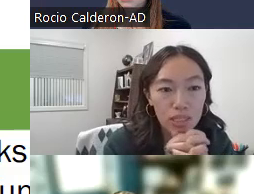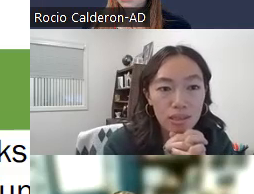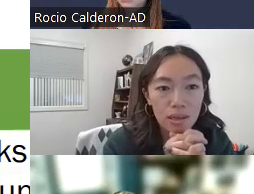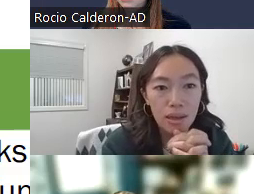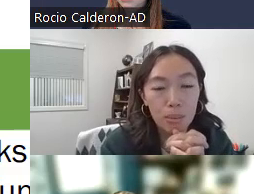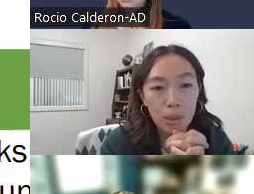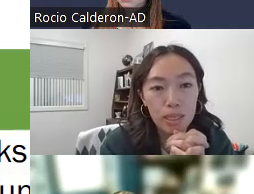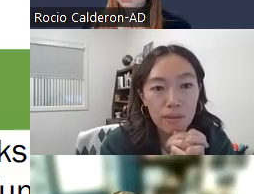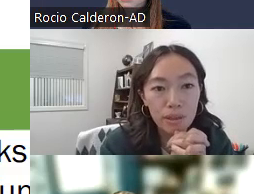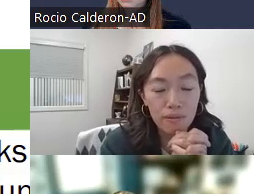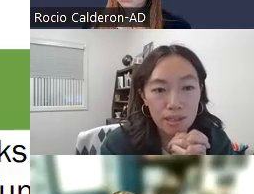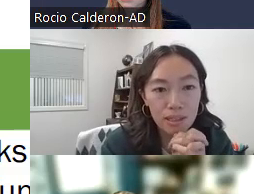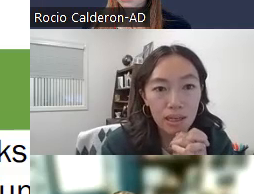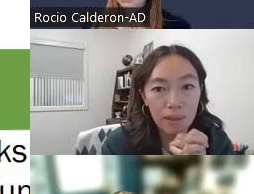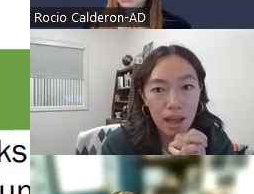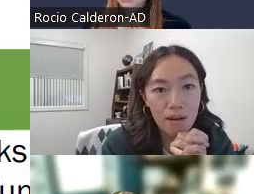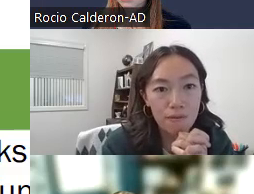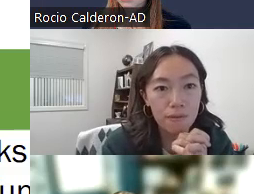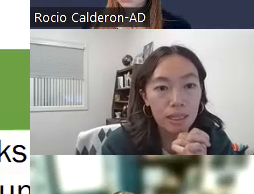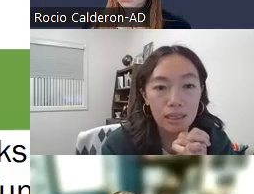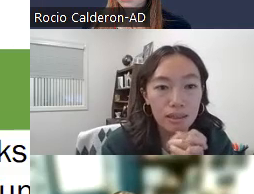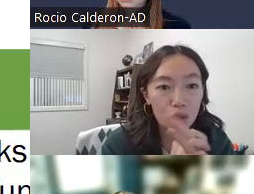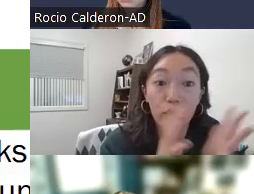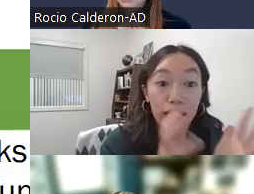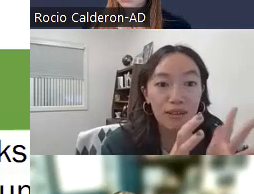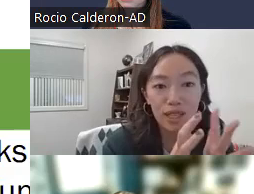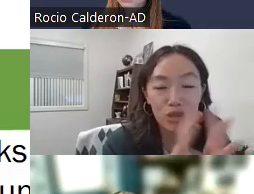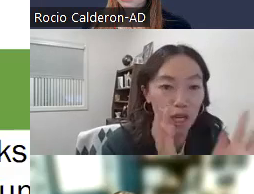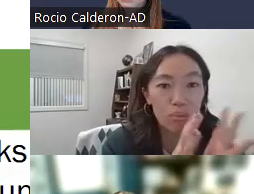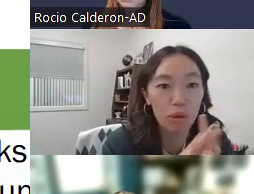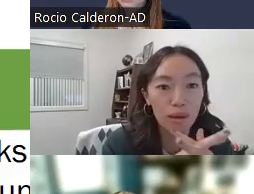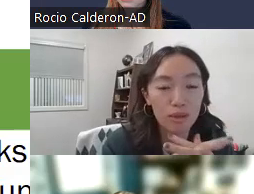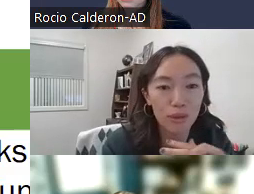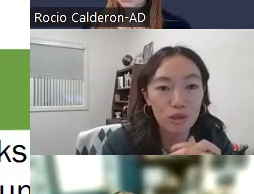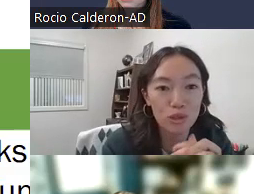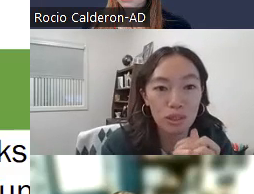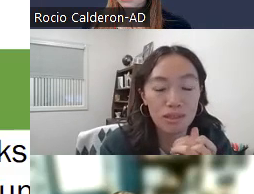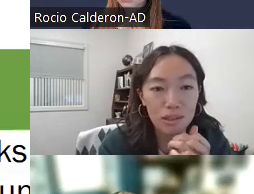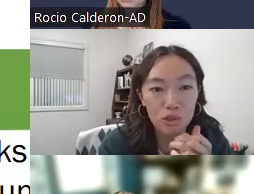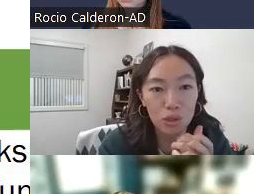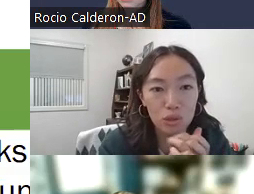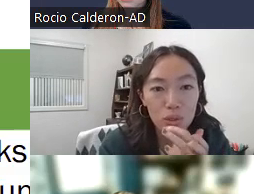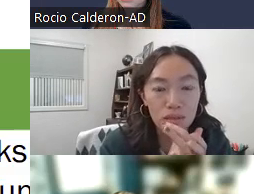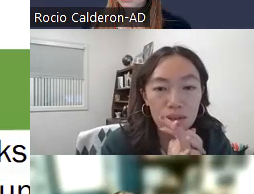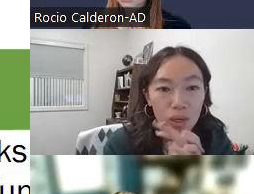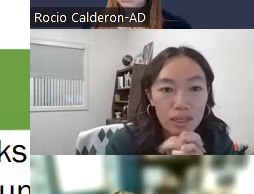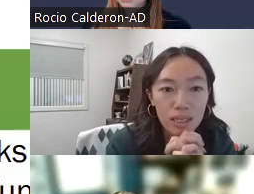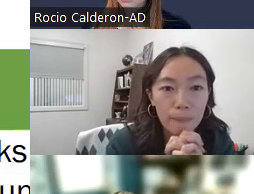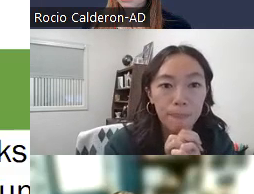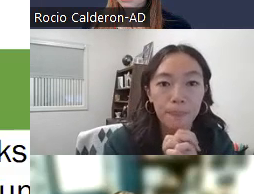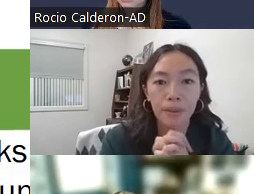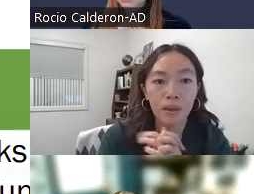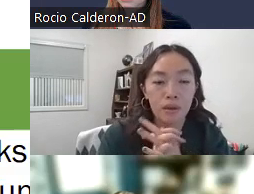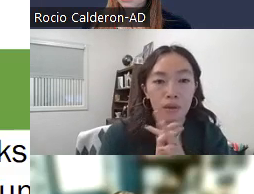8617 boundaries. So we can definitely investigate if they have EV training programs for their students at these charter schools. That's a great